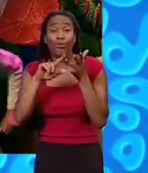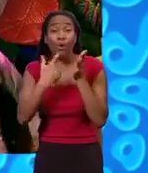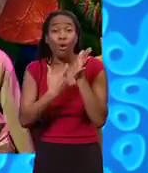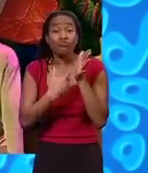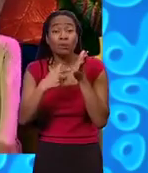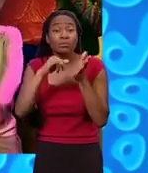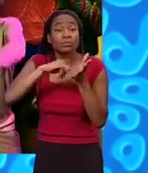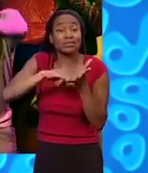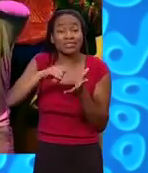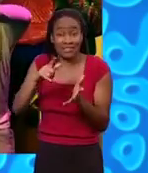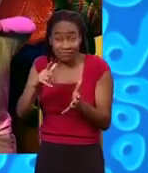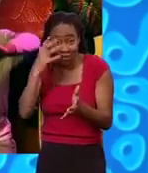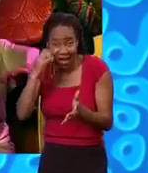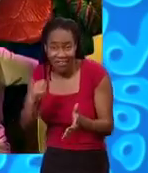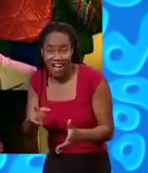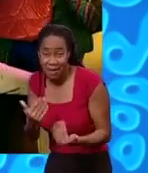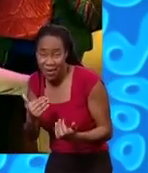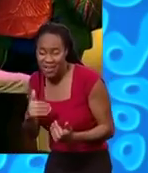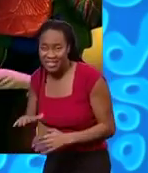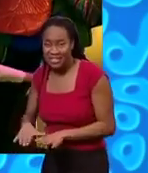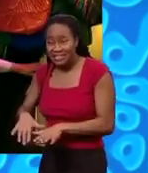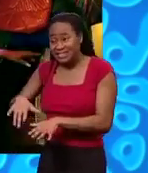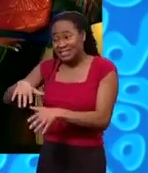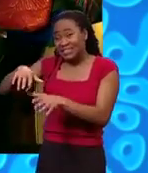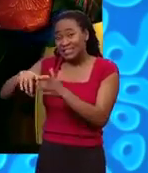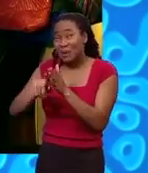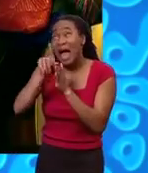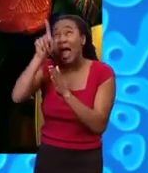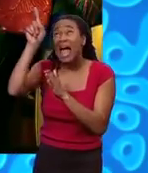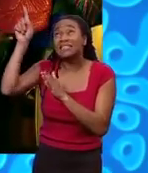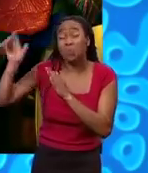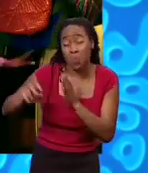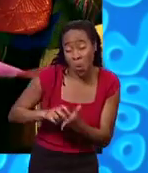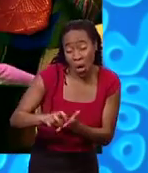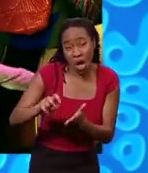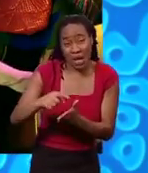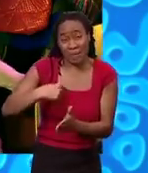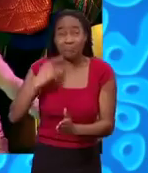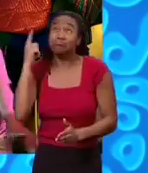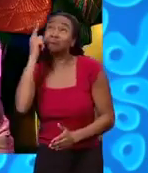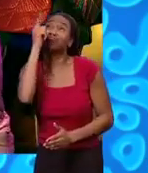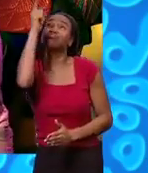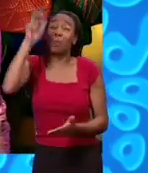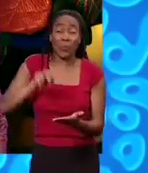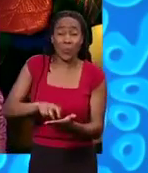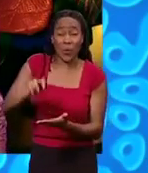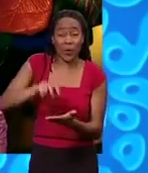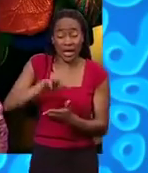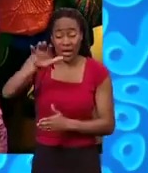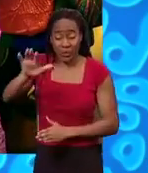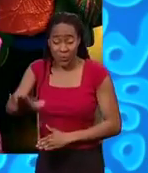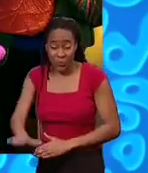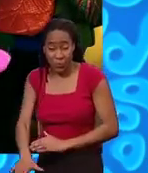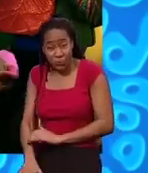in. Space walking, high up in the sky.